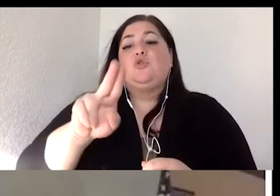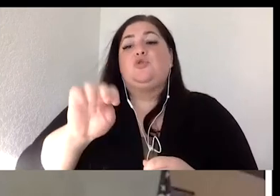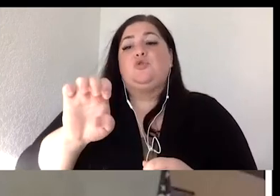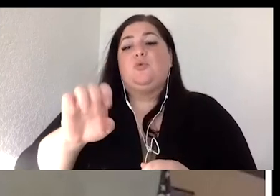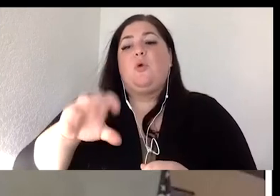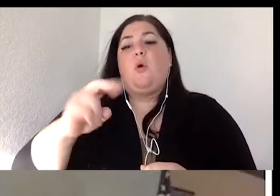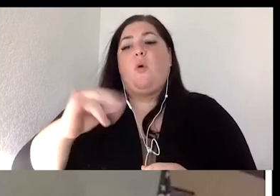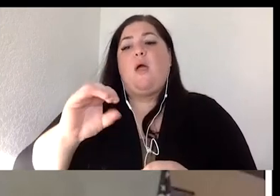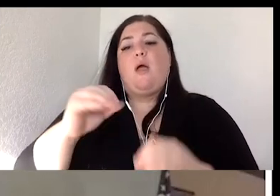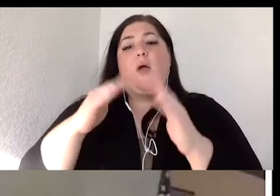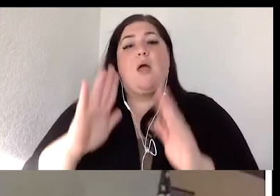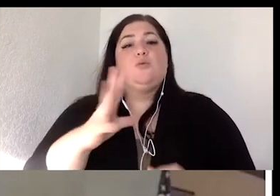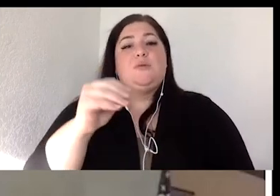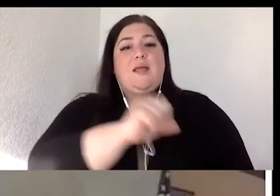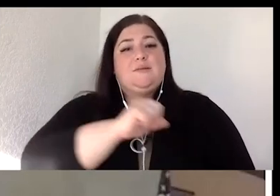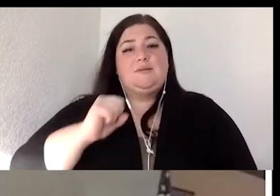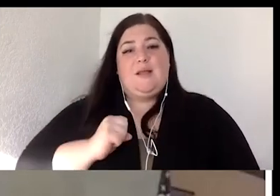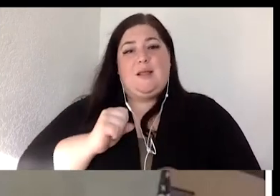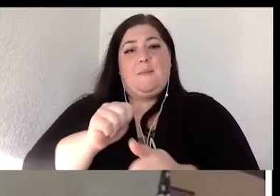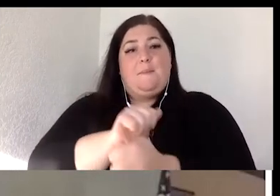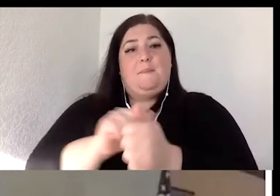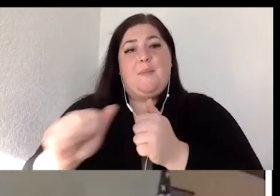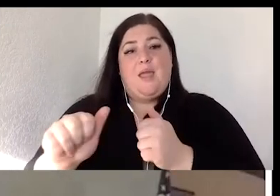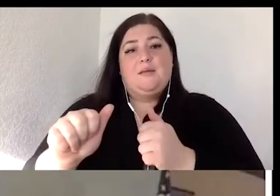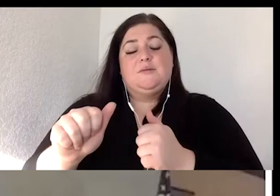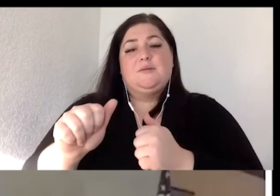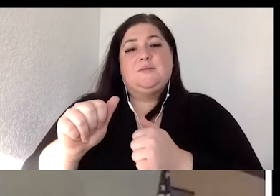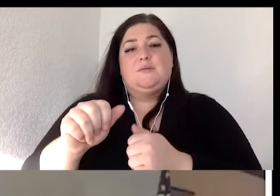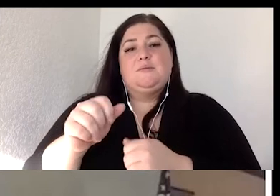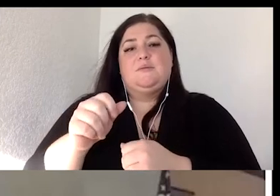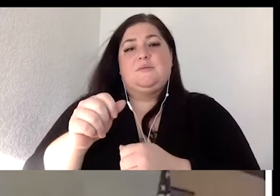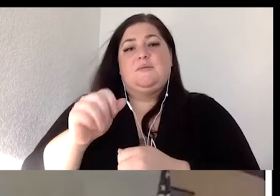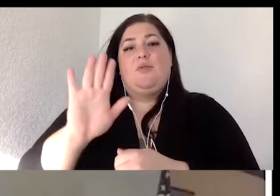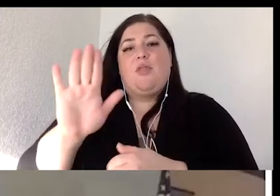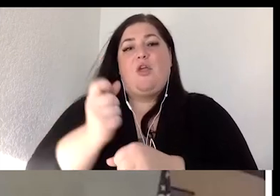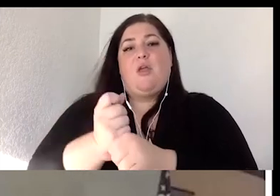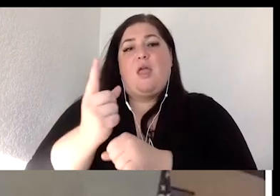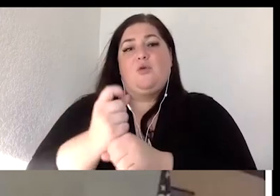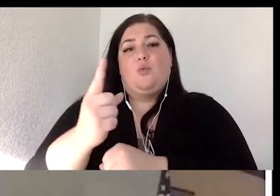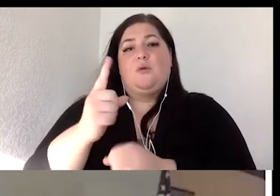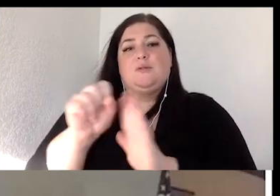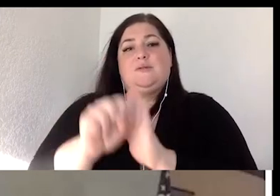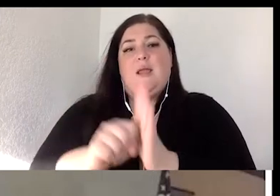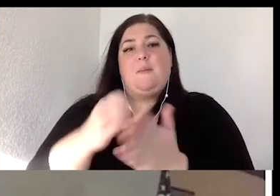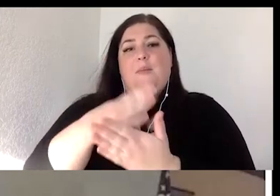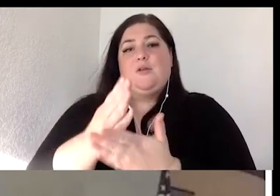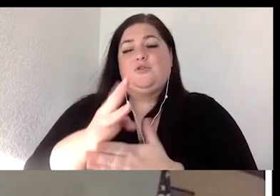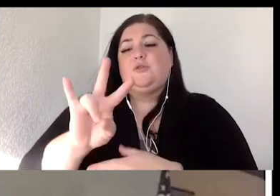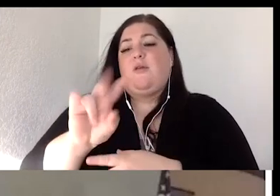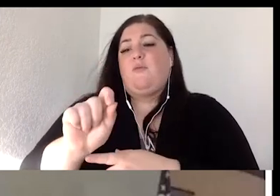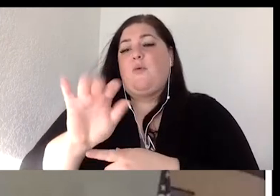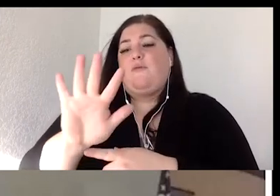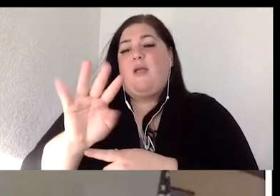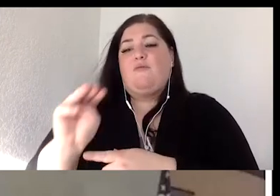House and Senate passed the biennial state budget, including $7.5